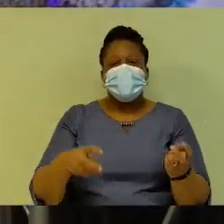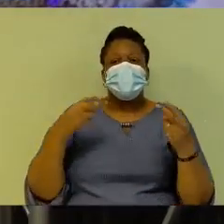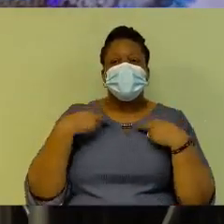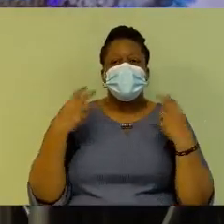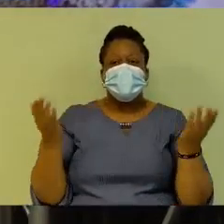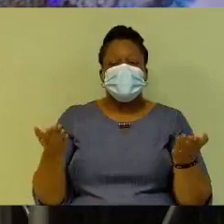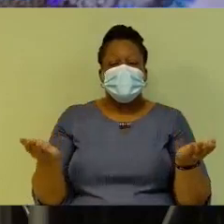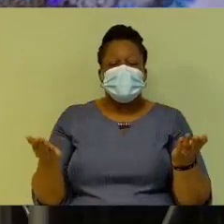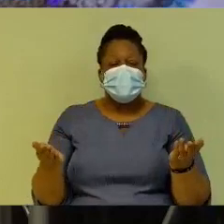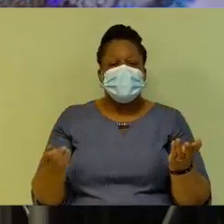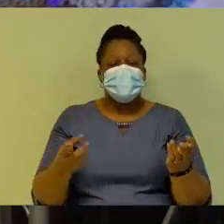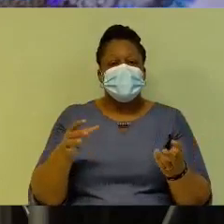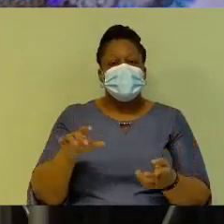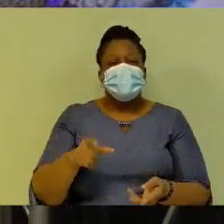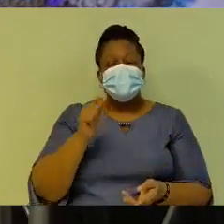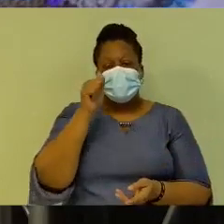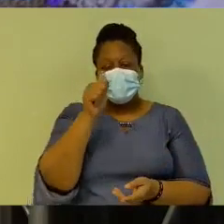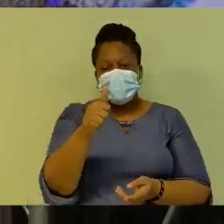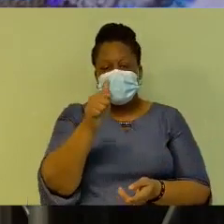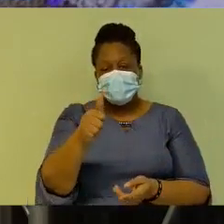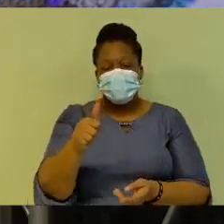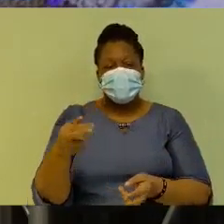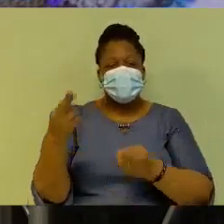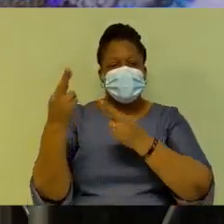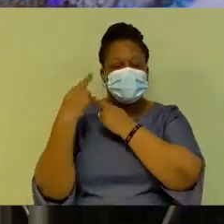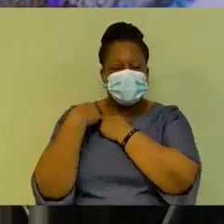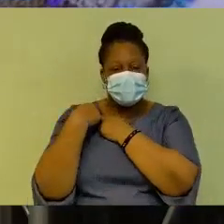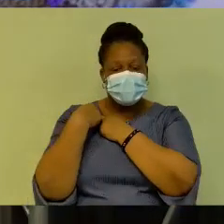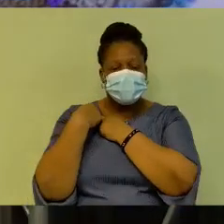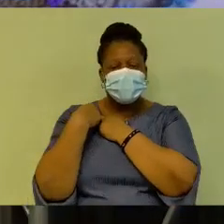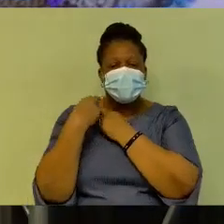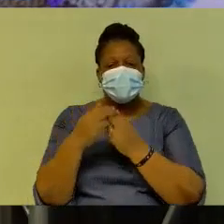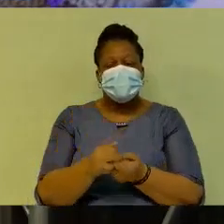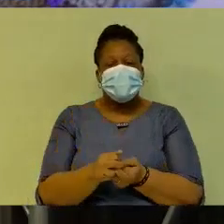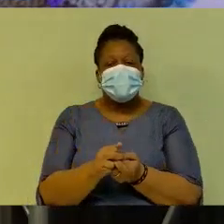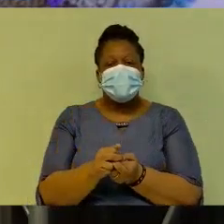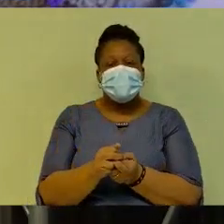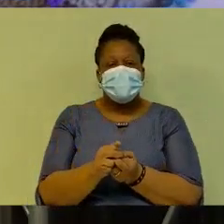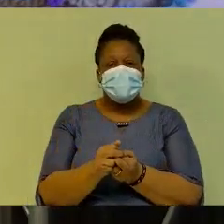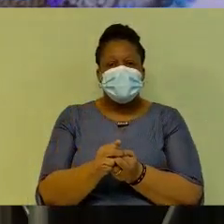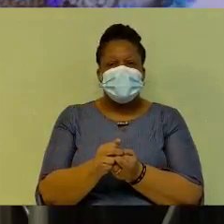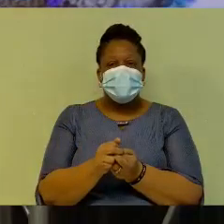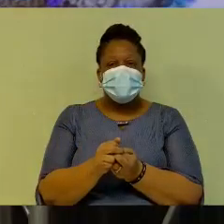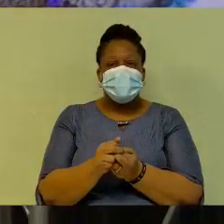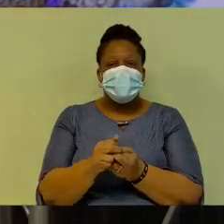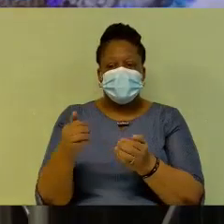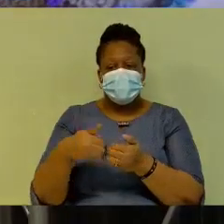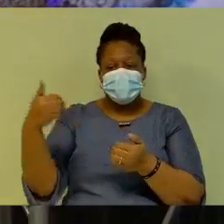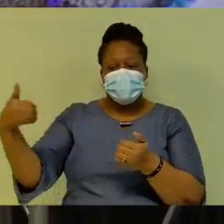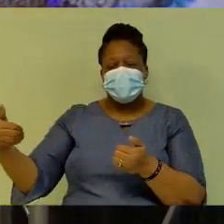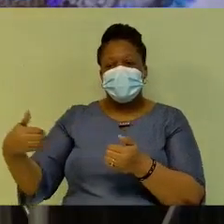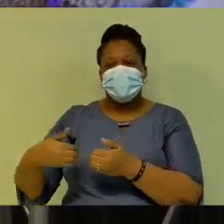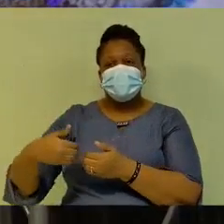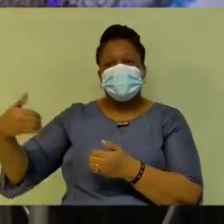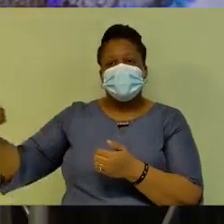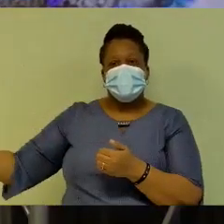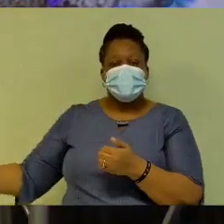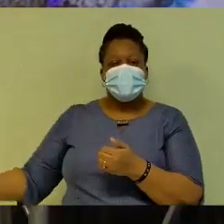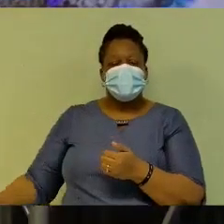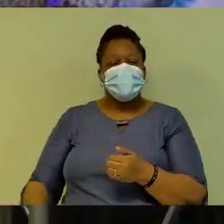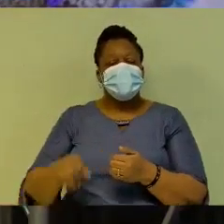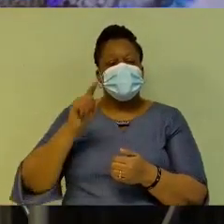Personal responsibility, social distancing, cough etiquette, and asking persons to understand that